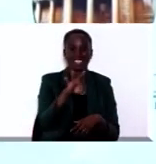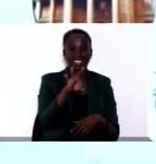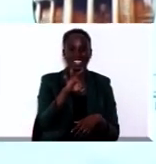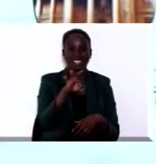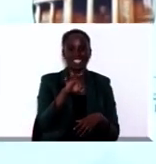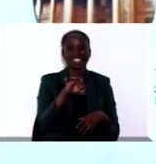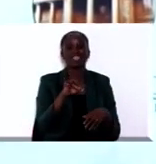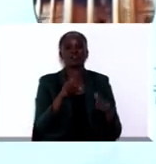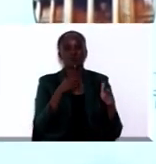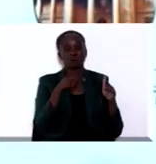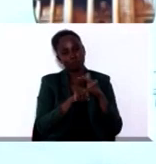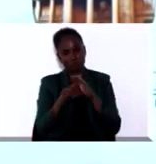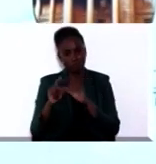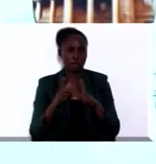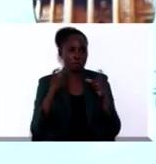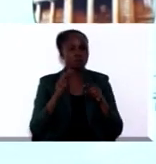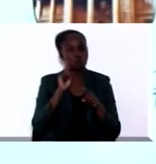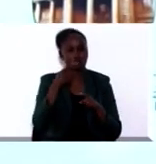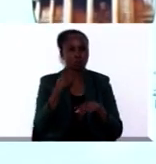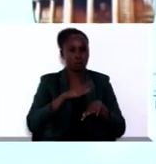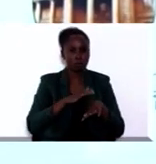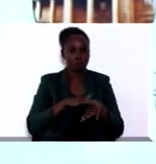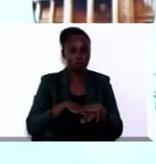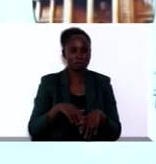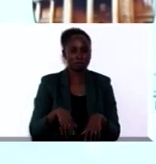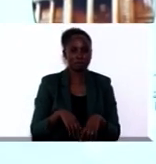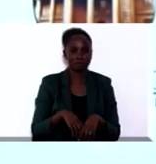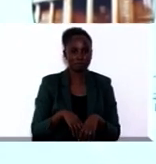champions. You need to do more, MC Lisuf.